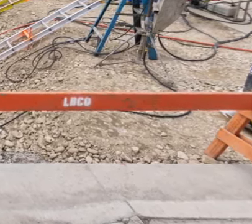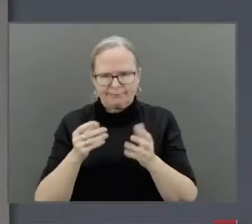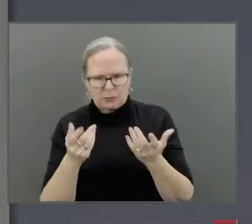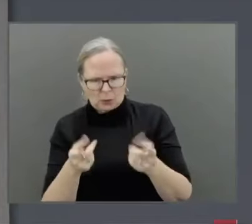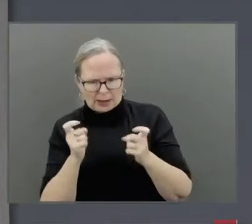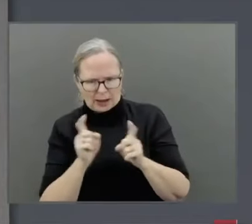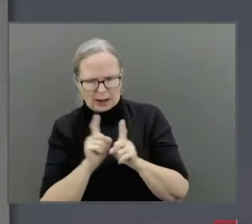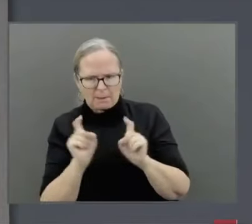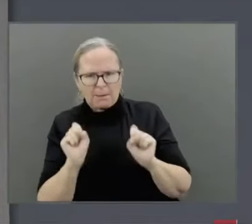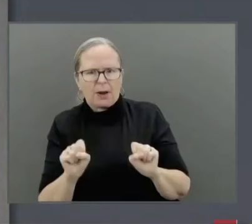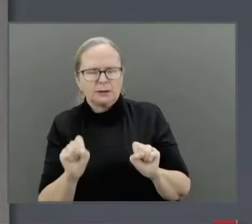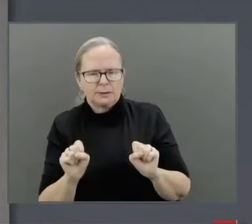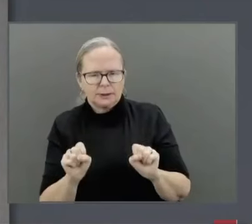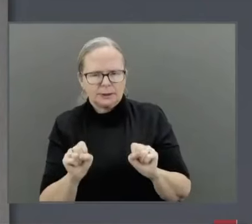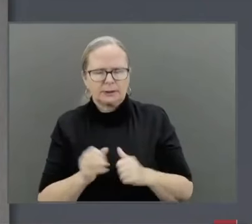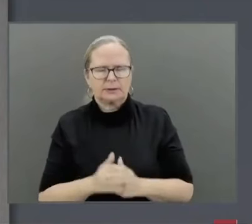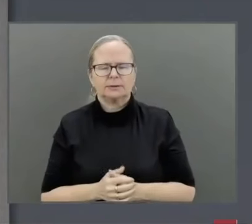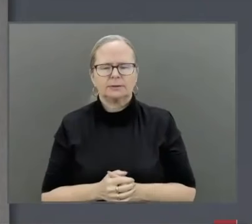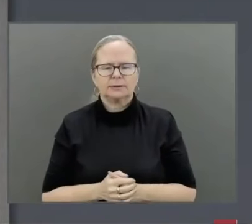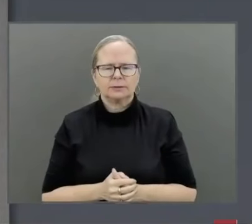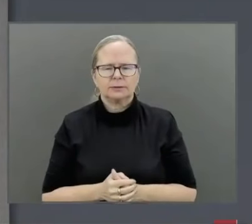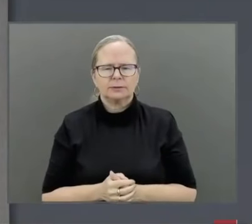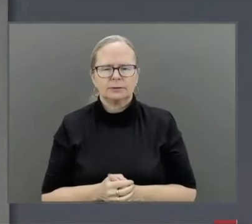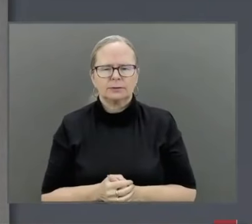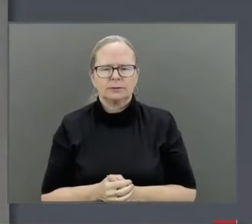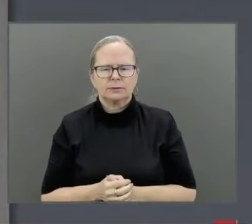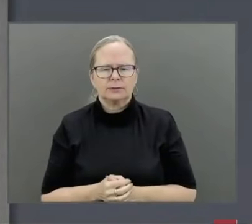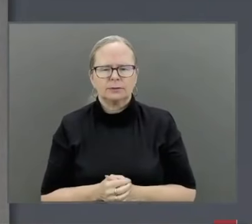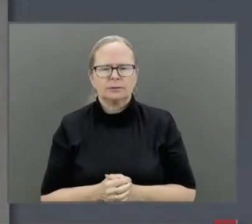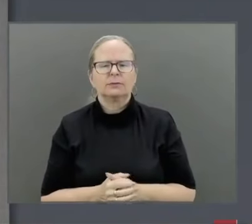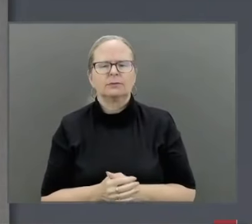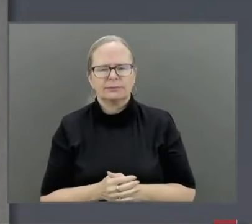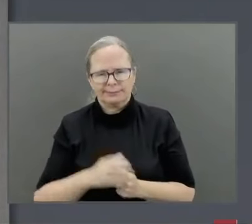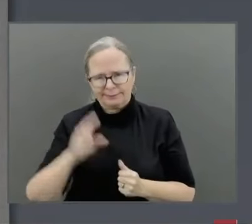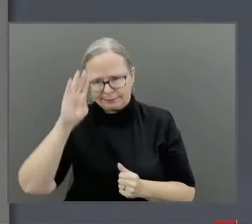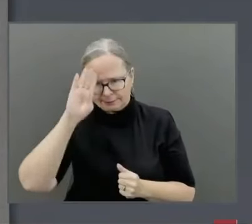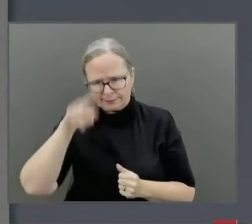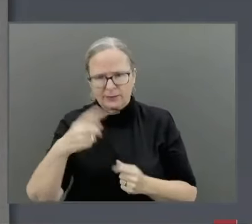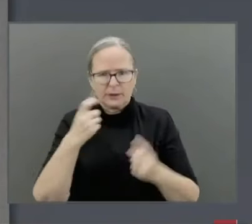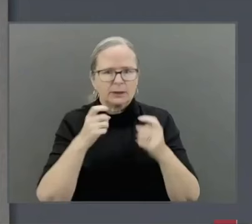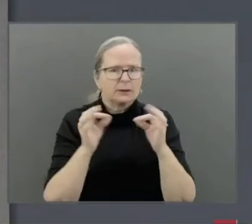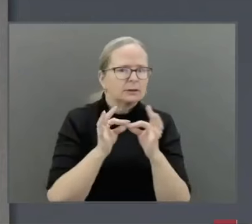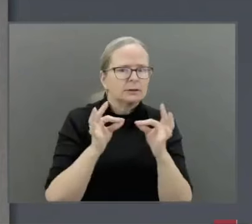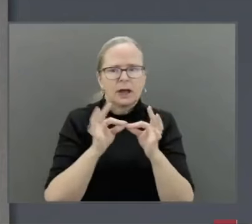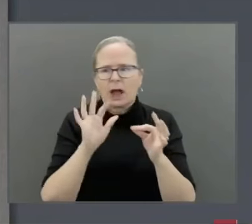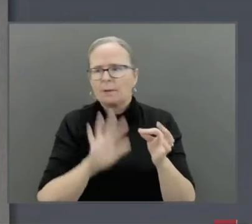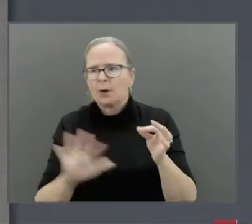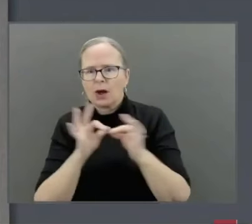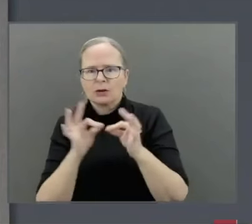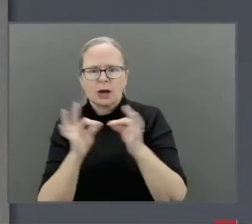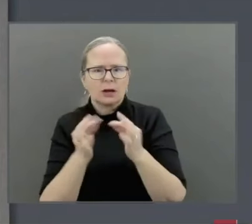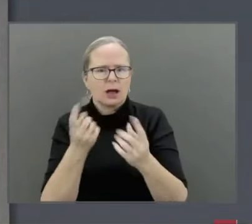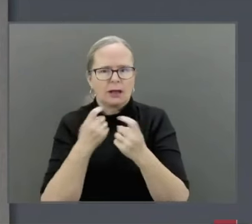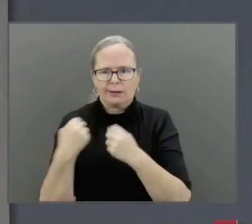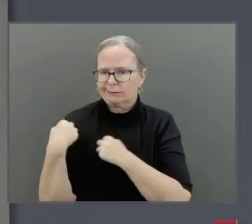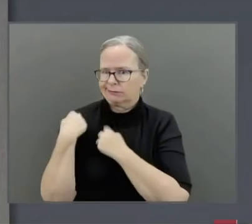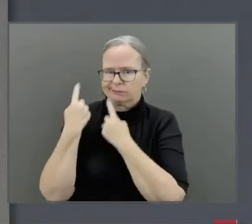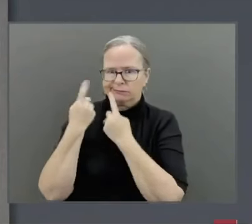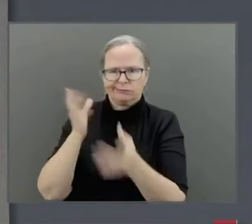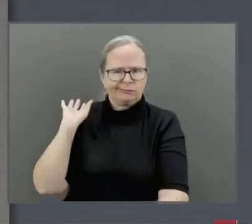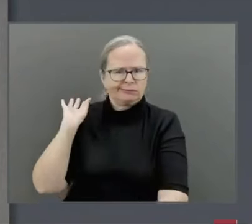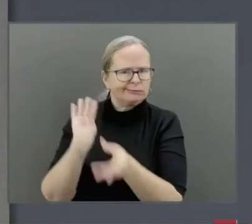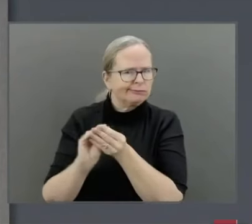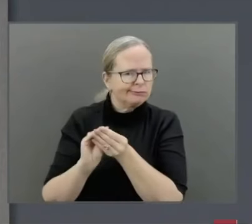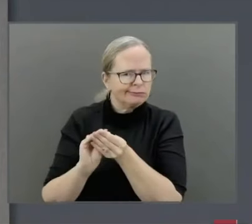interested in how much this repair job will cost. And I'm happy to say that Calgary Emergency Management Agency has been tracking all of